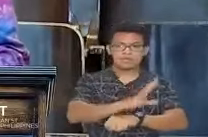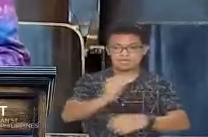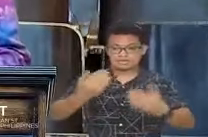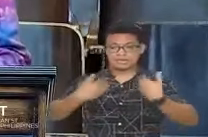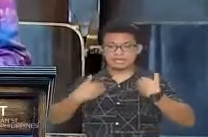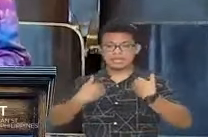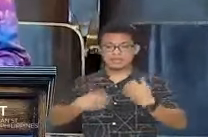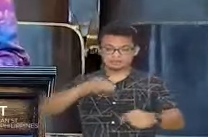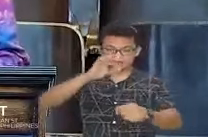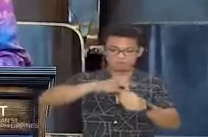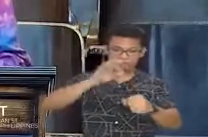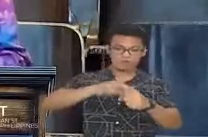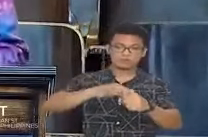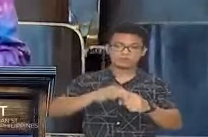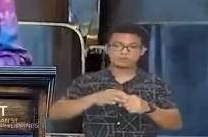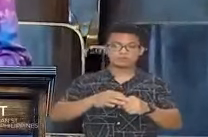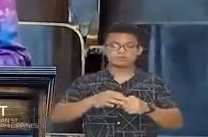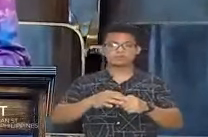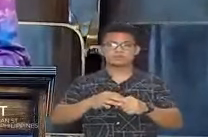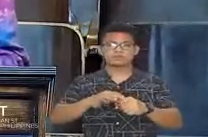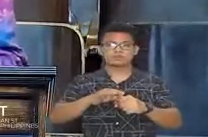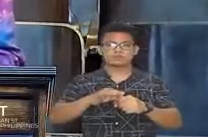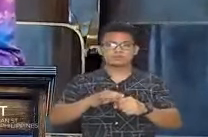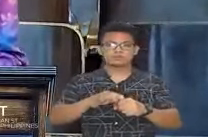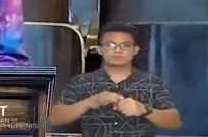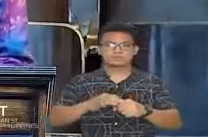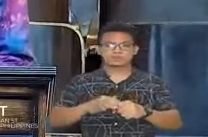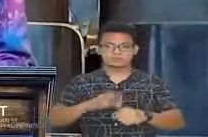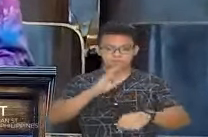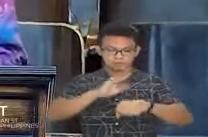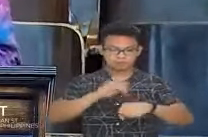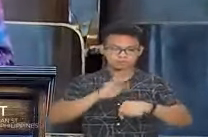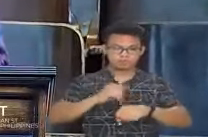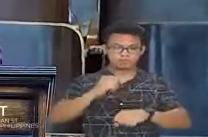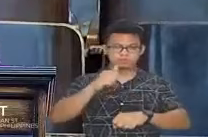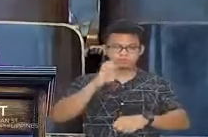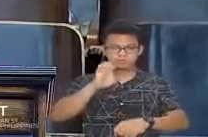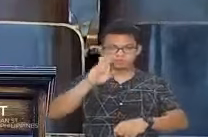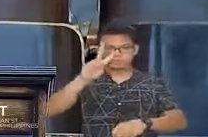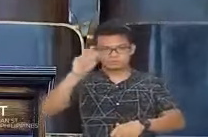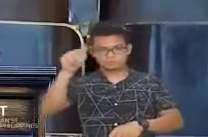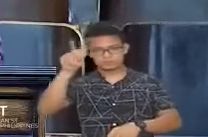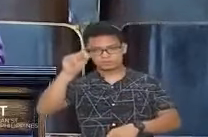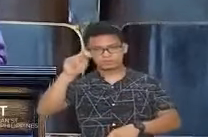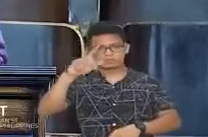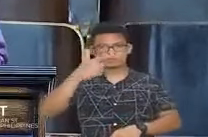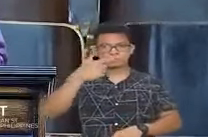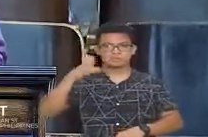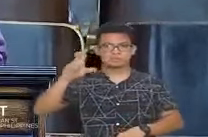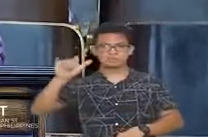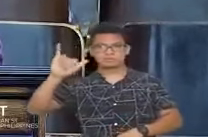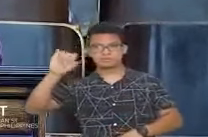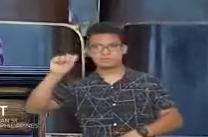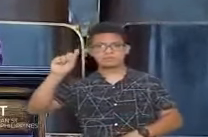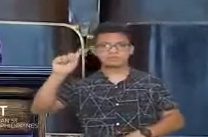And they had evangelistic crusade. They call it evangelistic crusade. Instead of